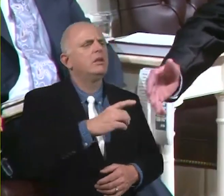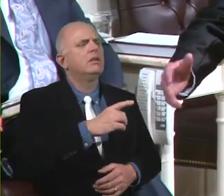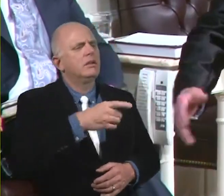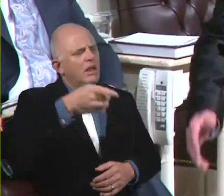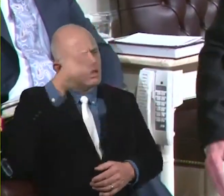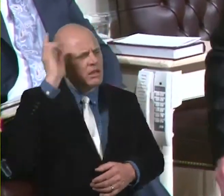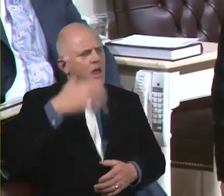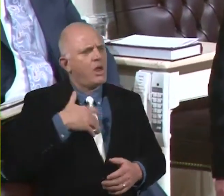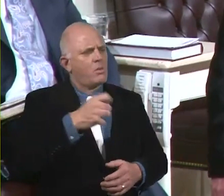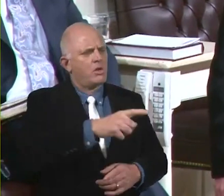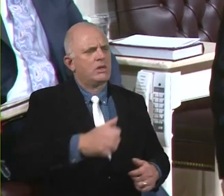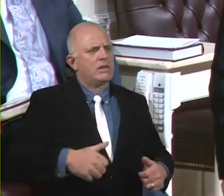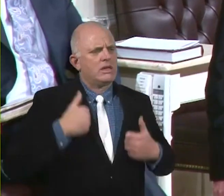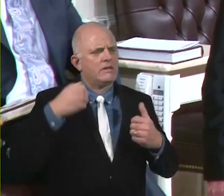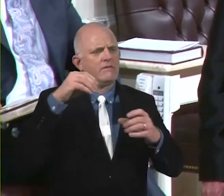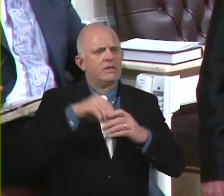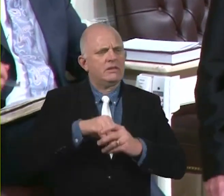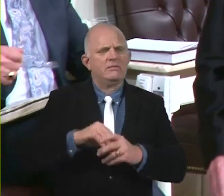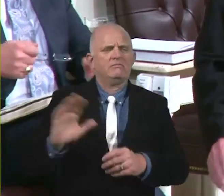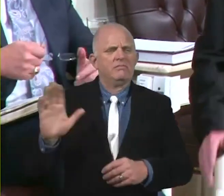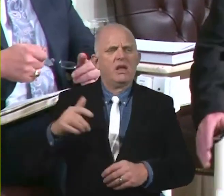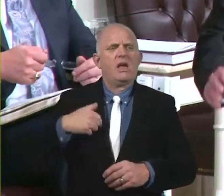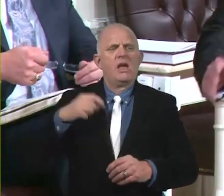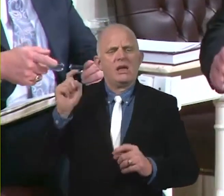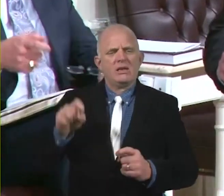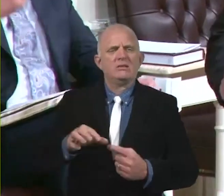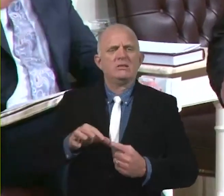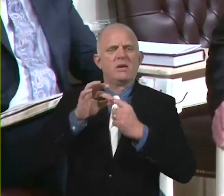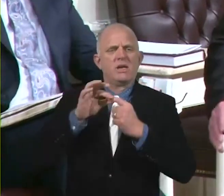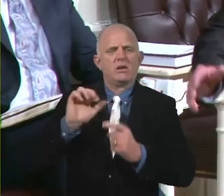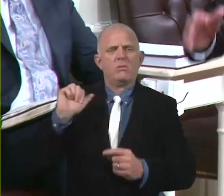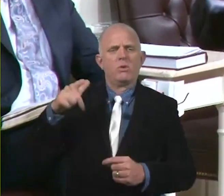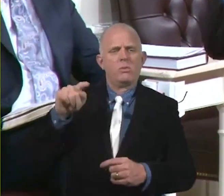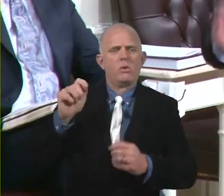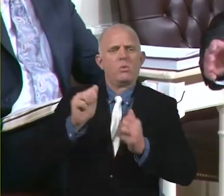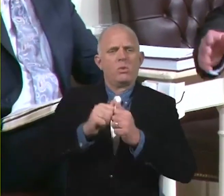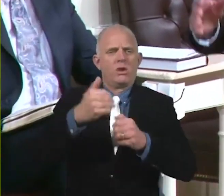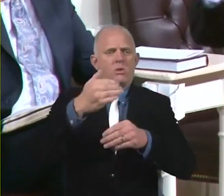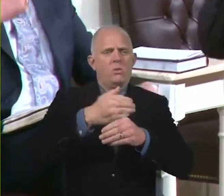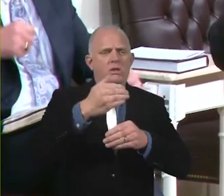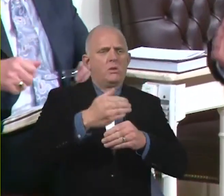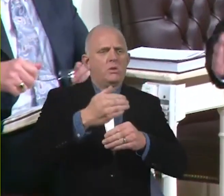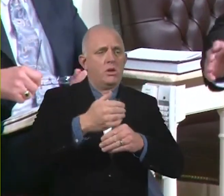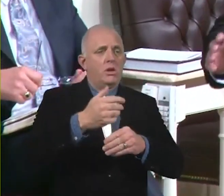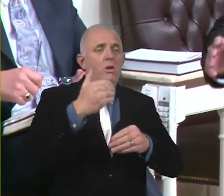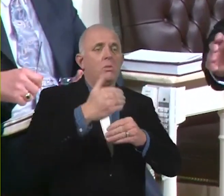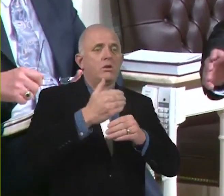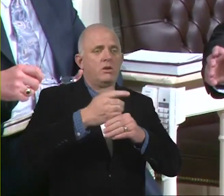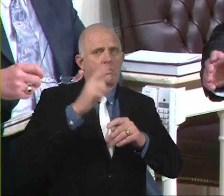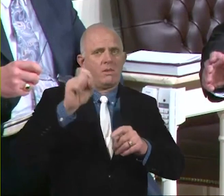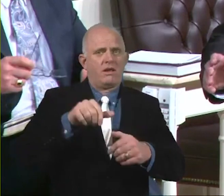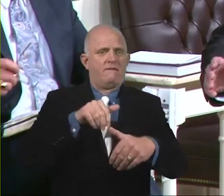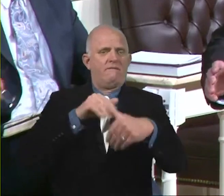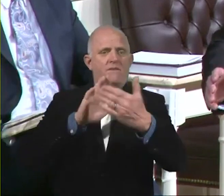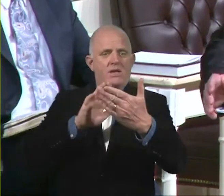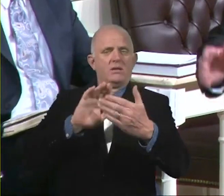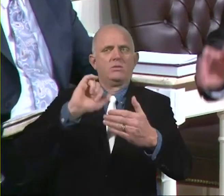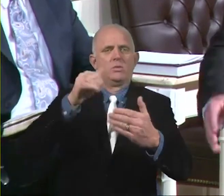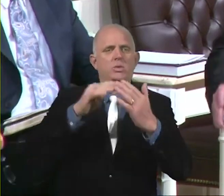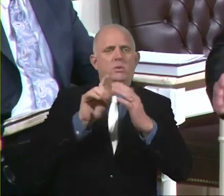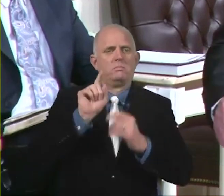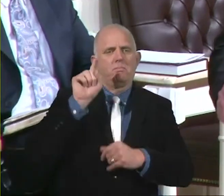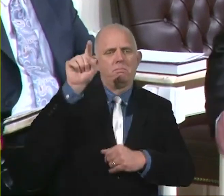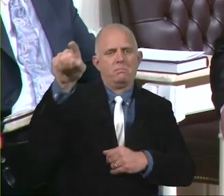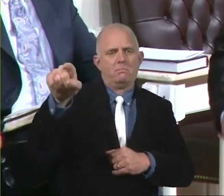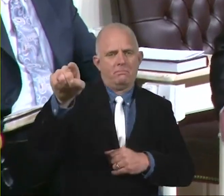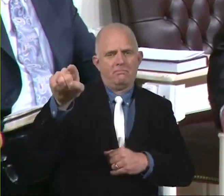king, I've got to have a special apartment. He said, the windows have to face Jerusalem. I'm